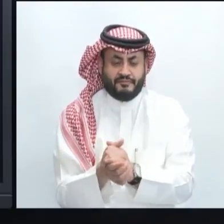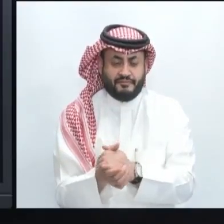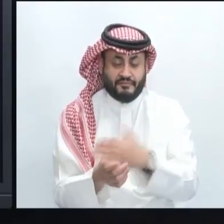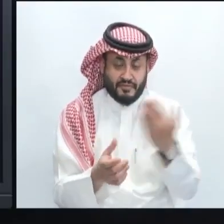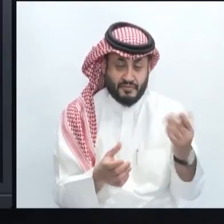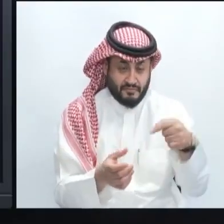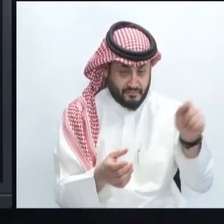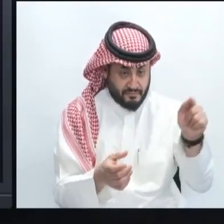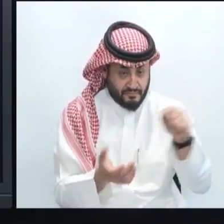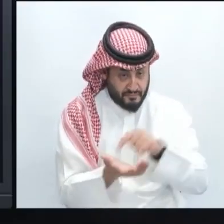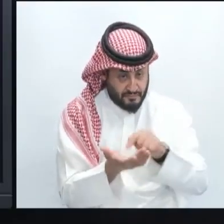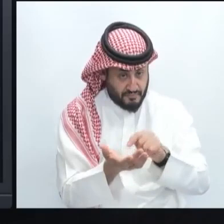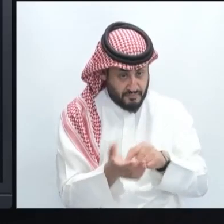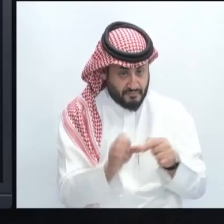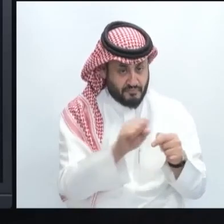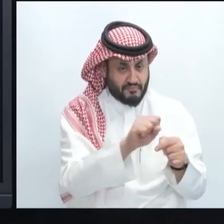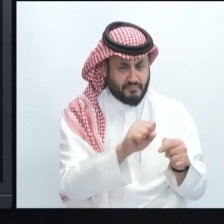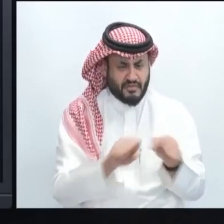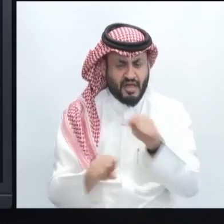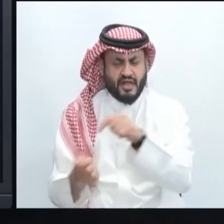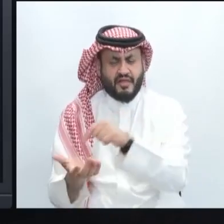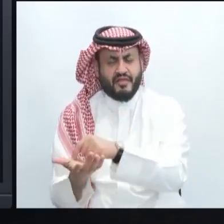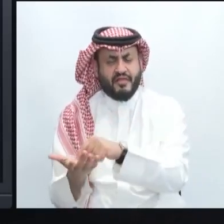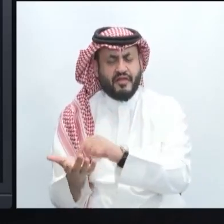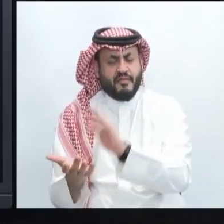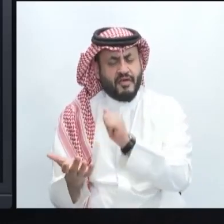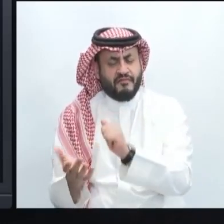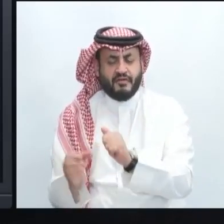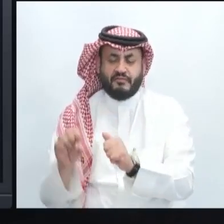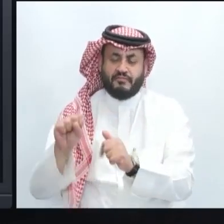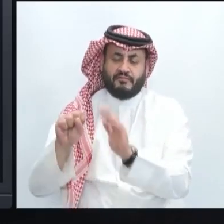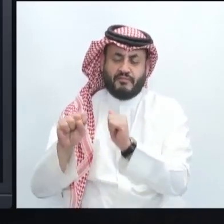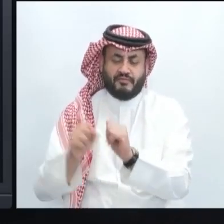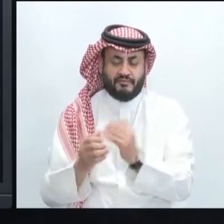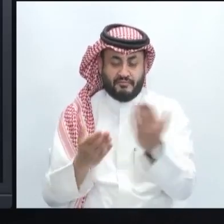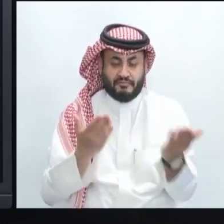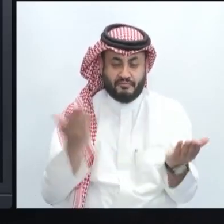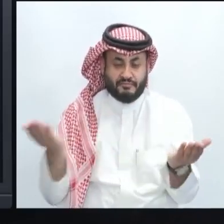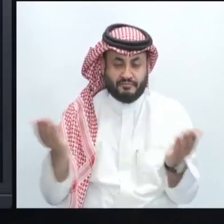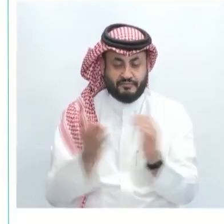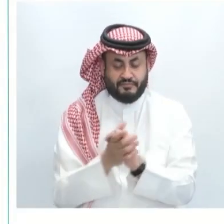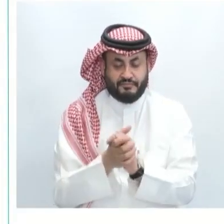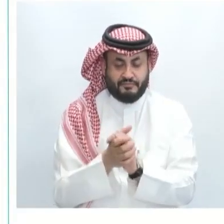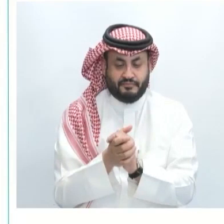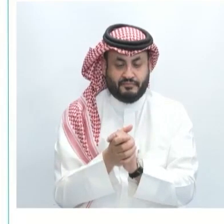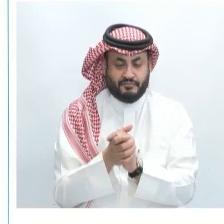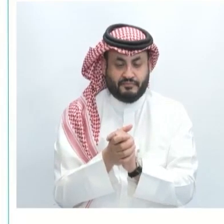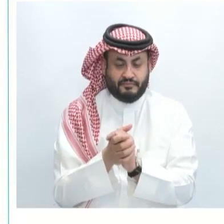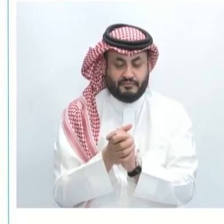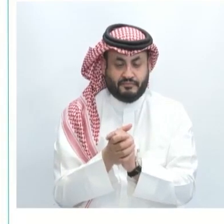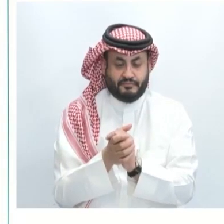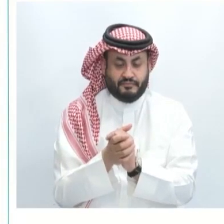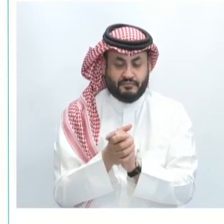apples, but we can't count soup and rice. So